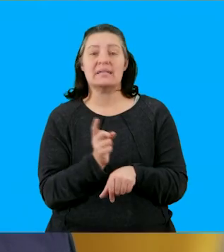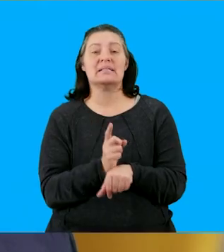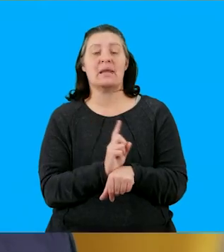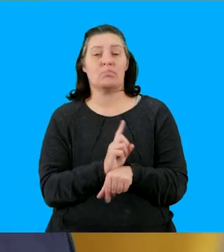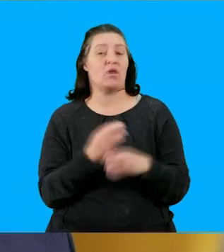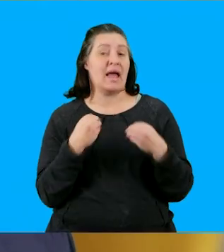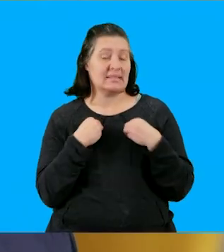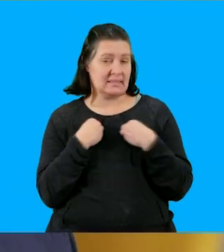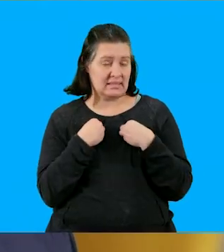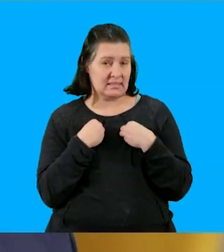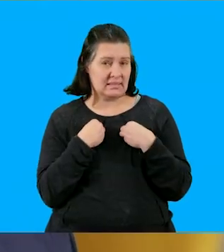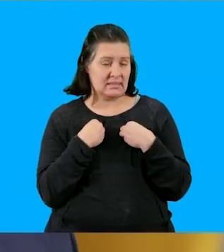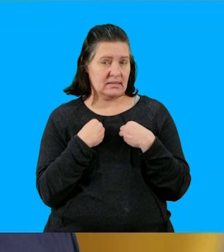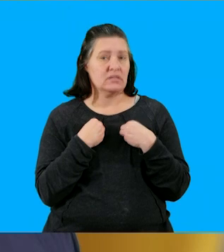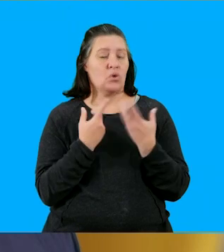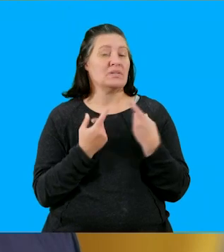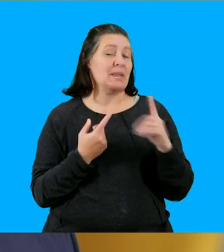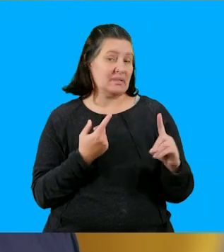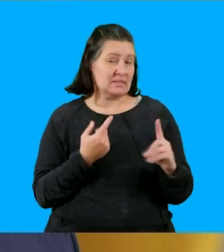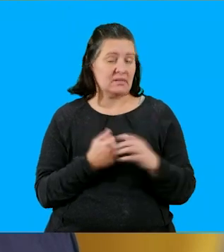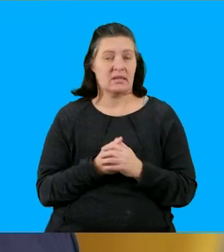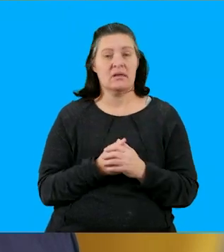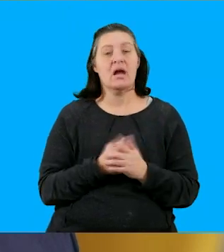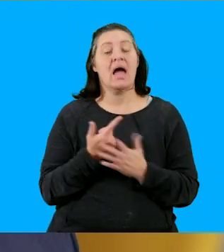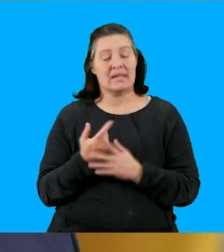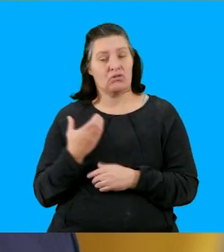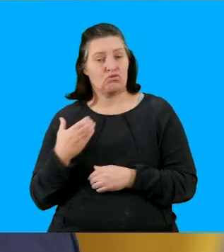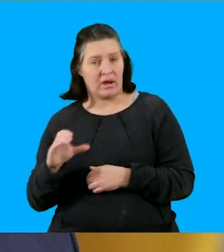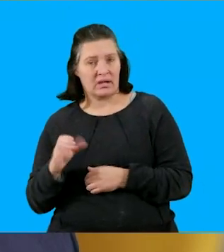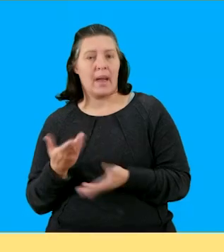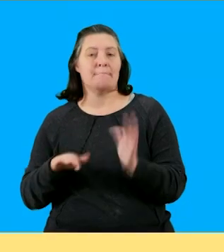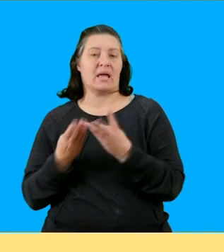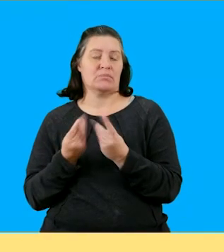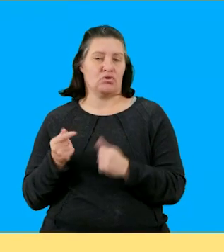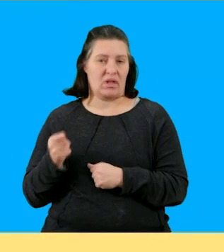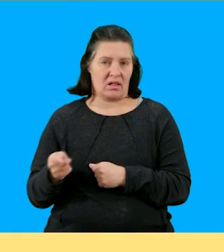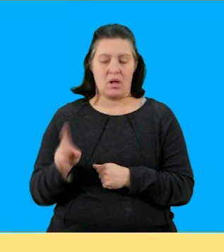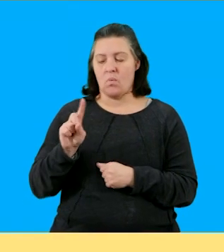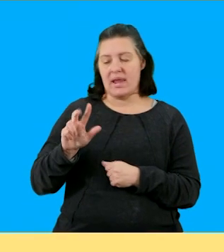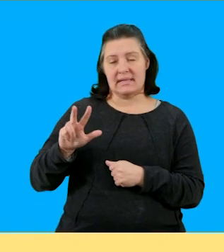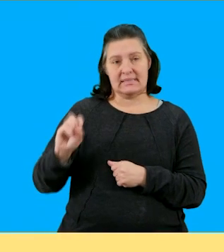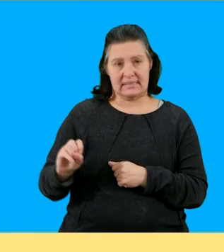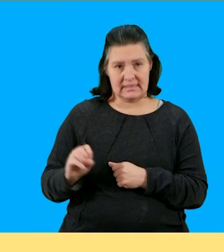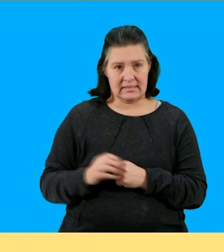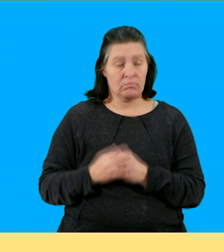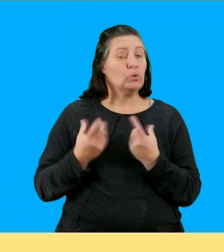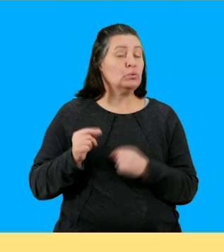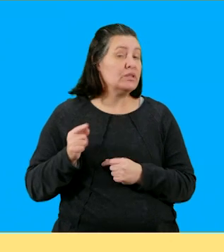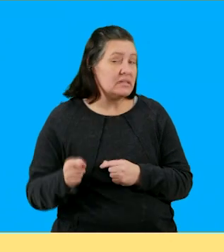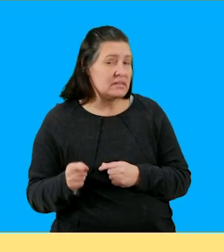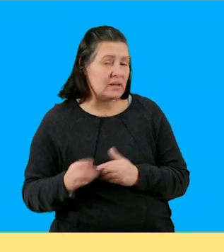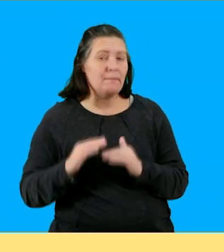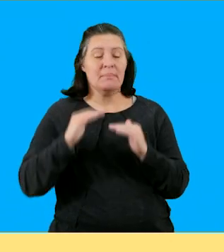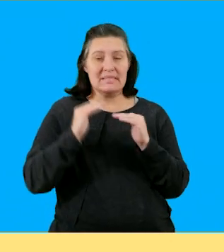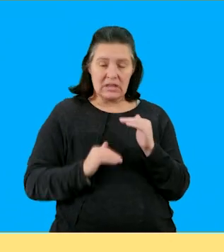as a temporal asset. So we're going to debit it, therefore. And then we'll credit packing materials, 180. By doing